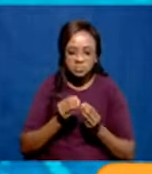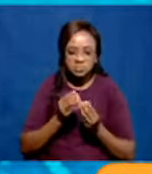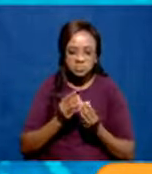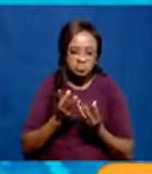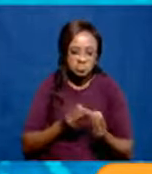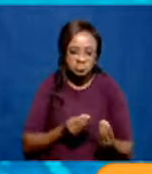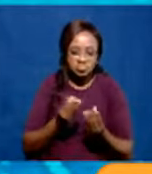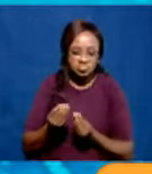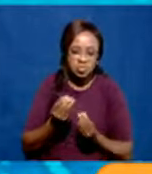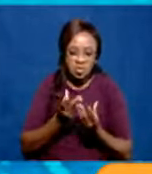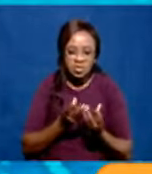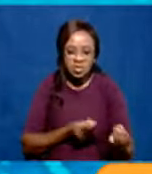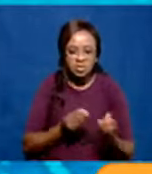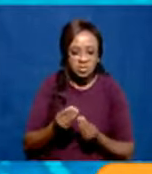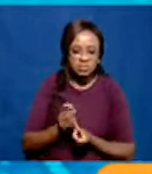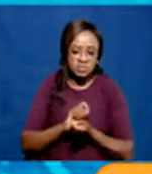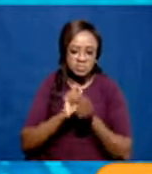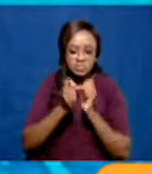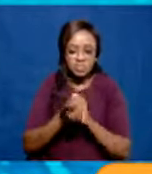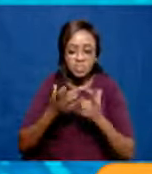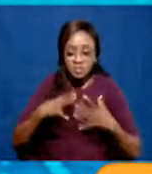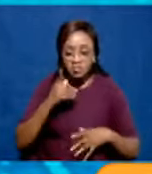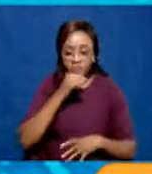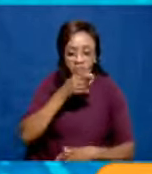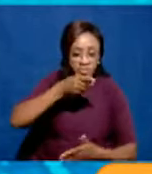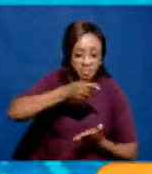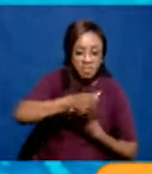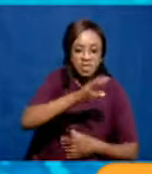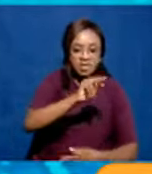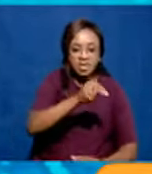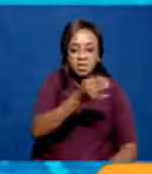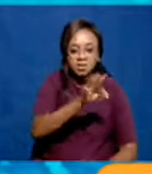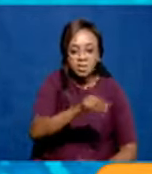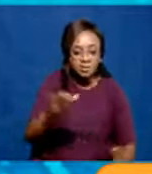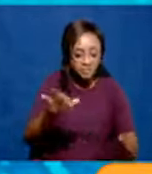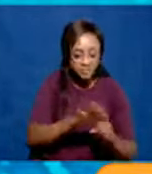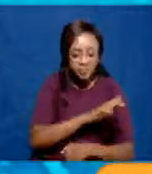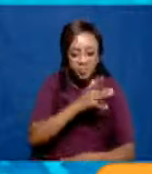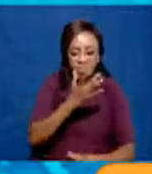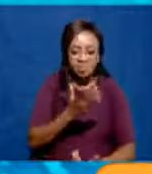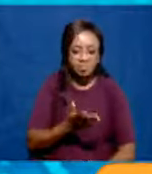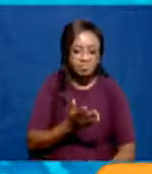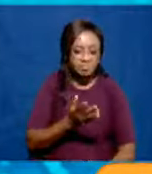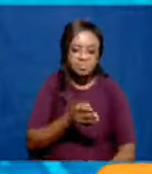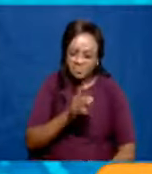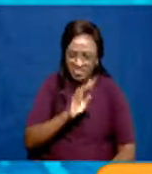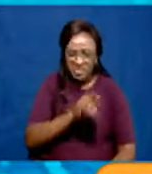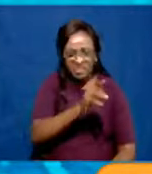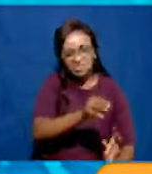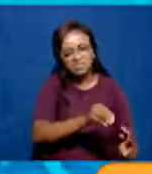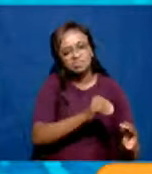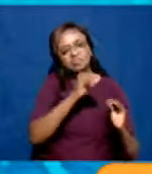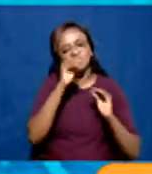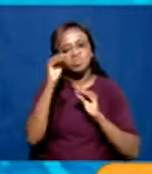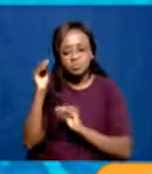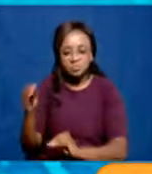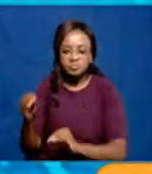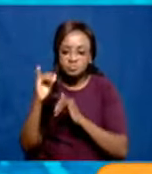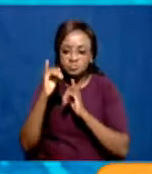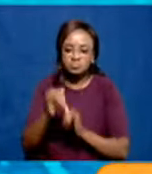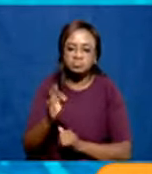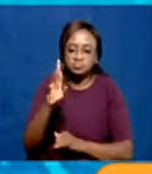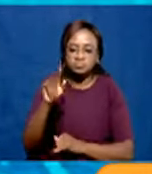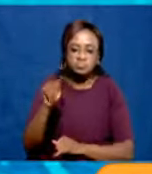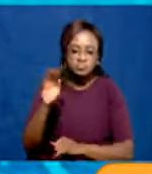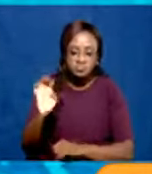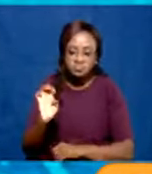even for those who have already paid their NHIF membership fees, for example, in advance. Yeah. It is going to be prorated based on the new rate. Whatever the new